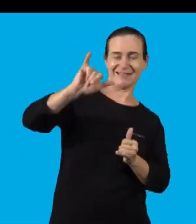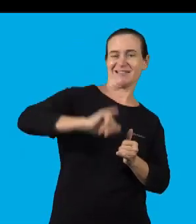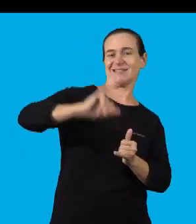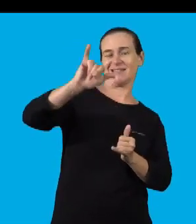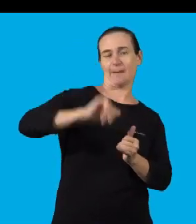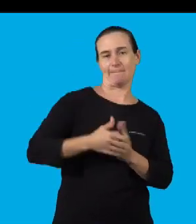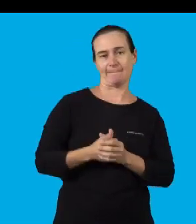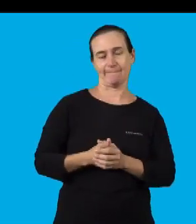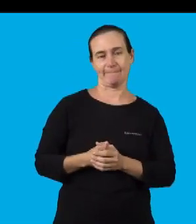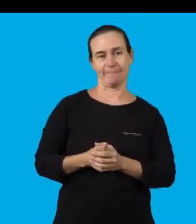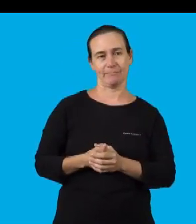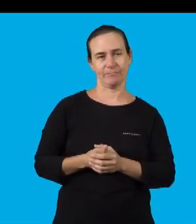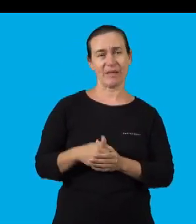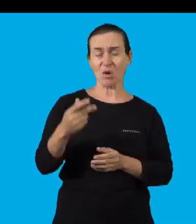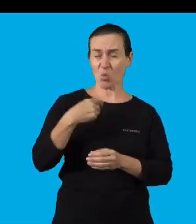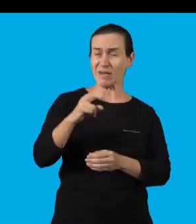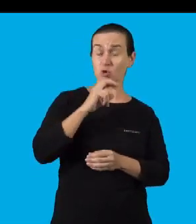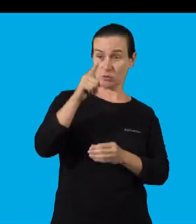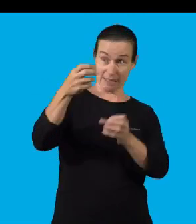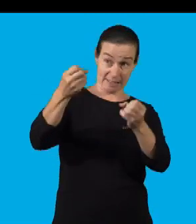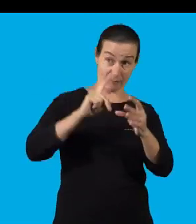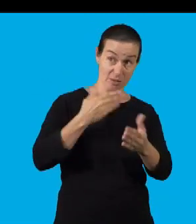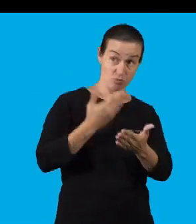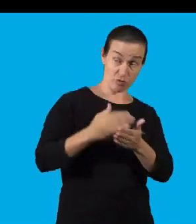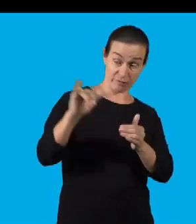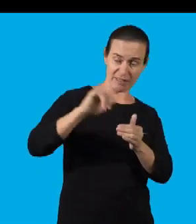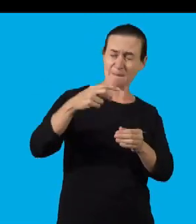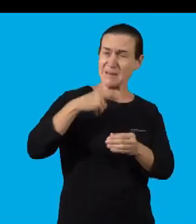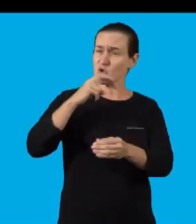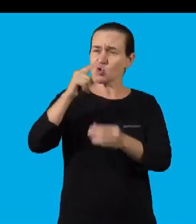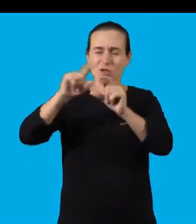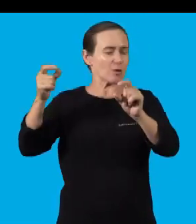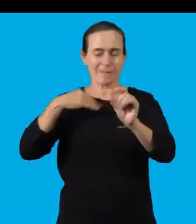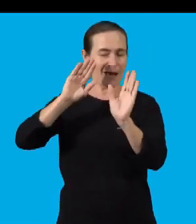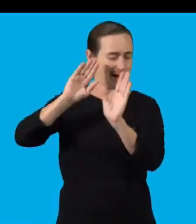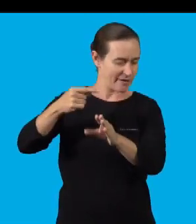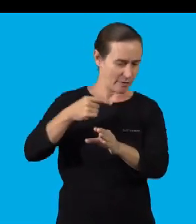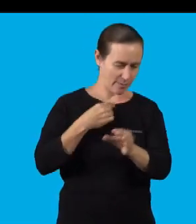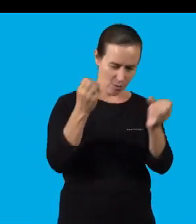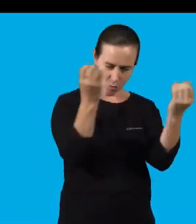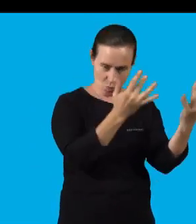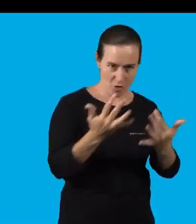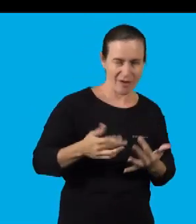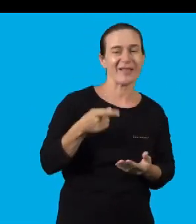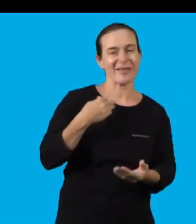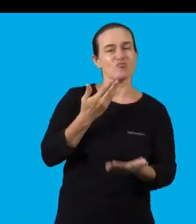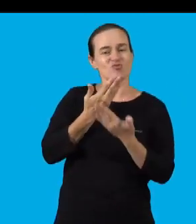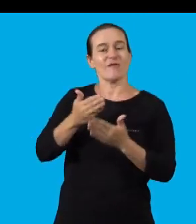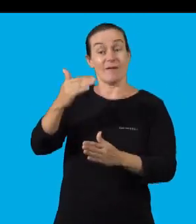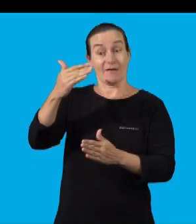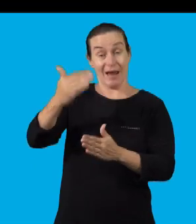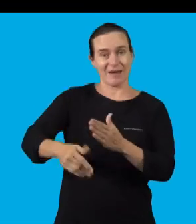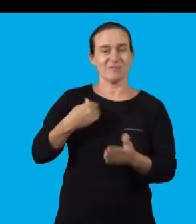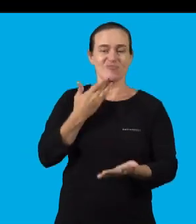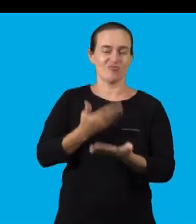given to you. Notice how we didn't even use that equation at all, because when the question says show that, that means that that is supposed